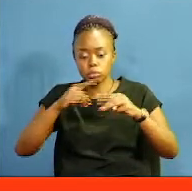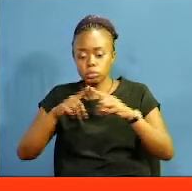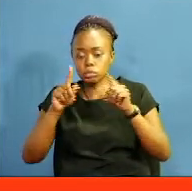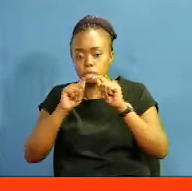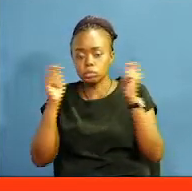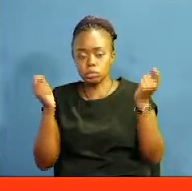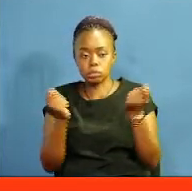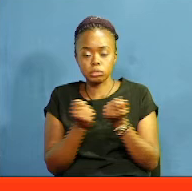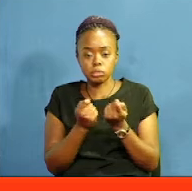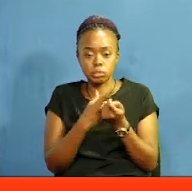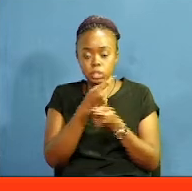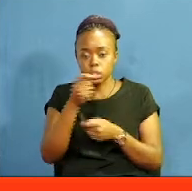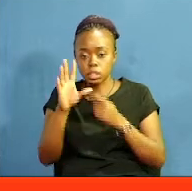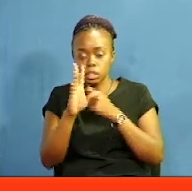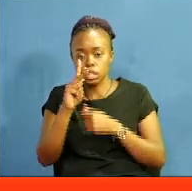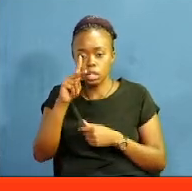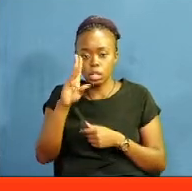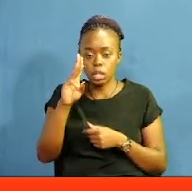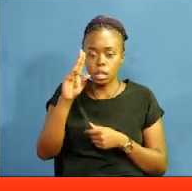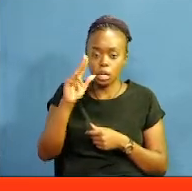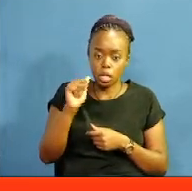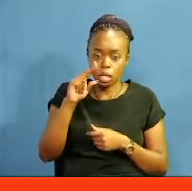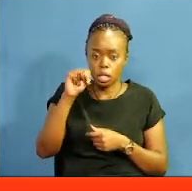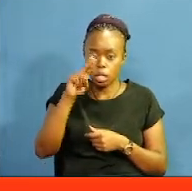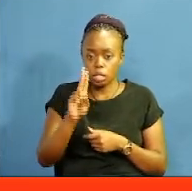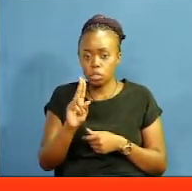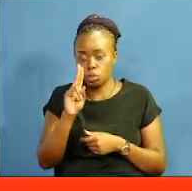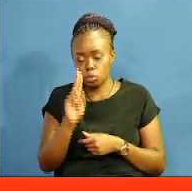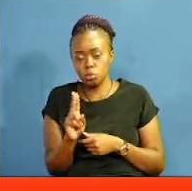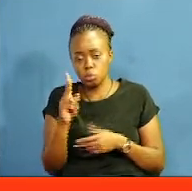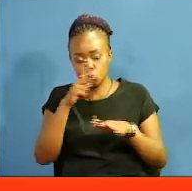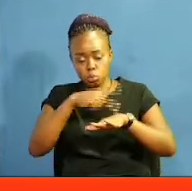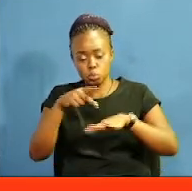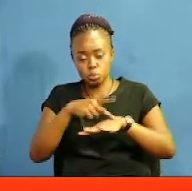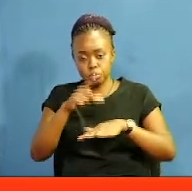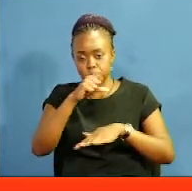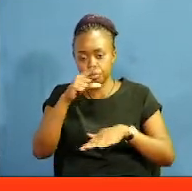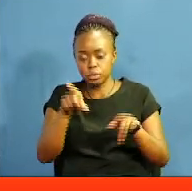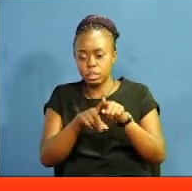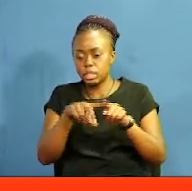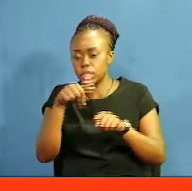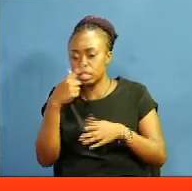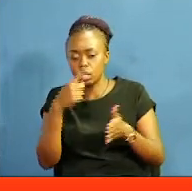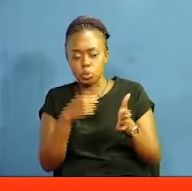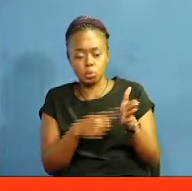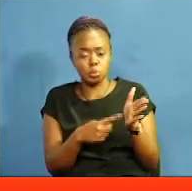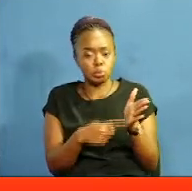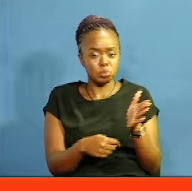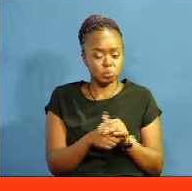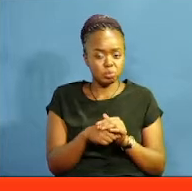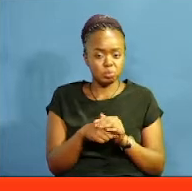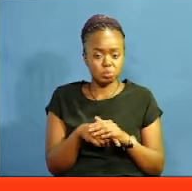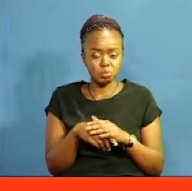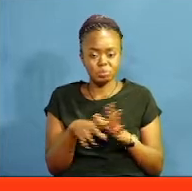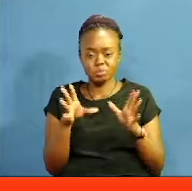try to woo the KANU, you know, principal Gideon Moi or to their sides? I wouldn't